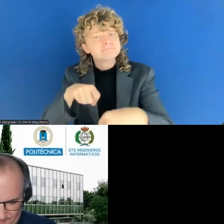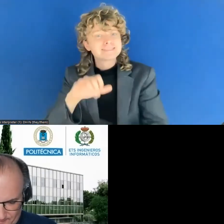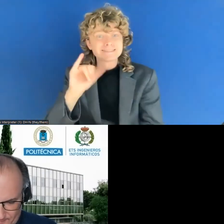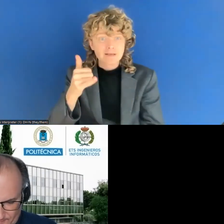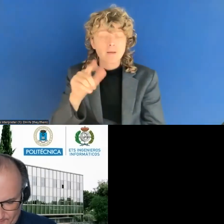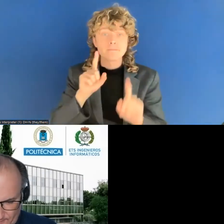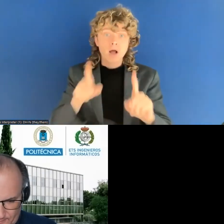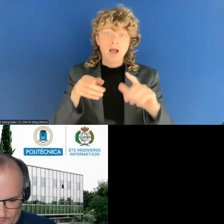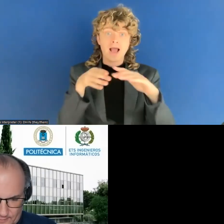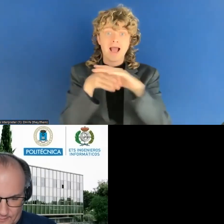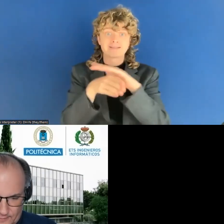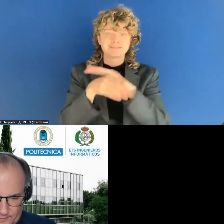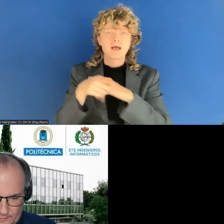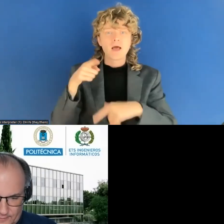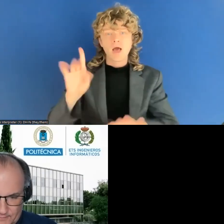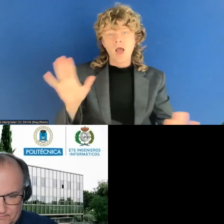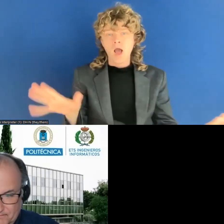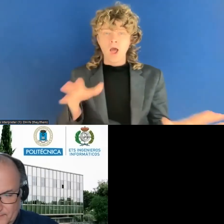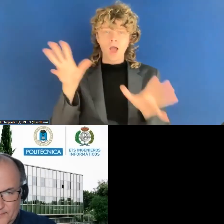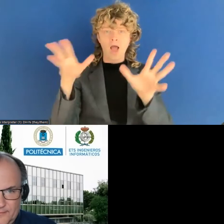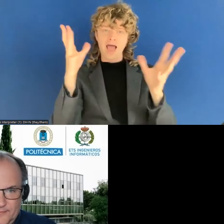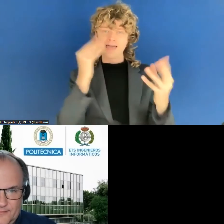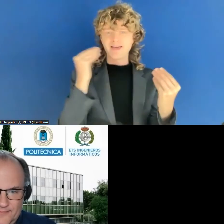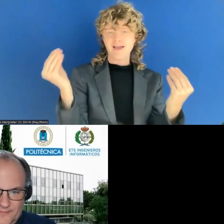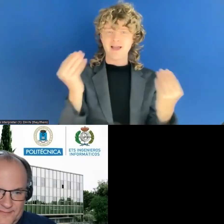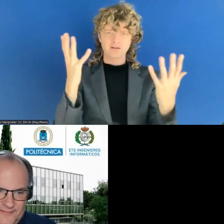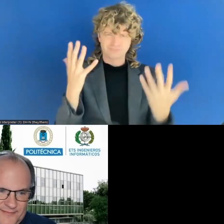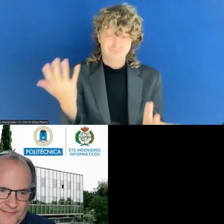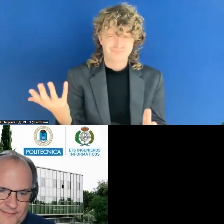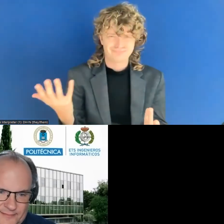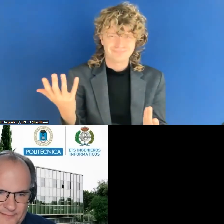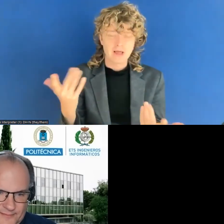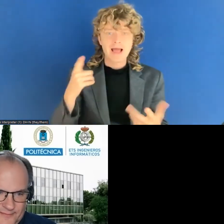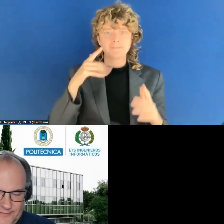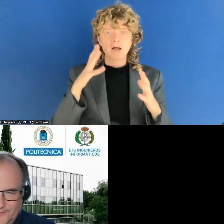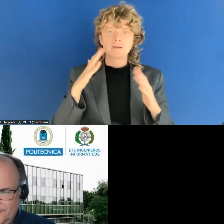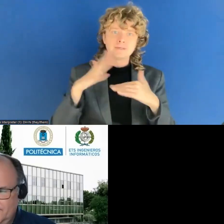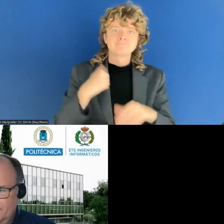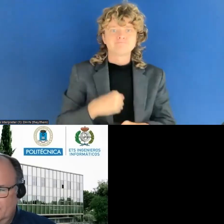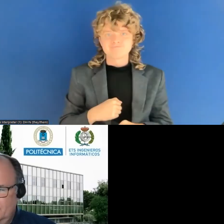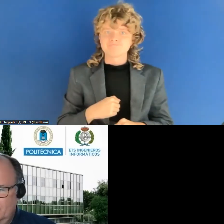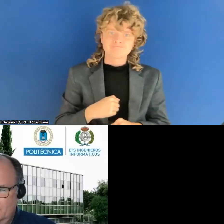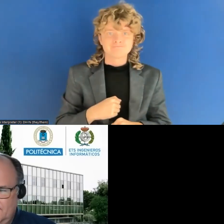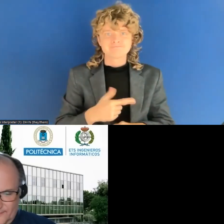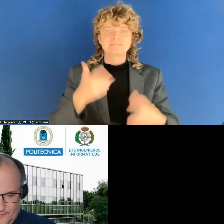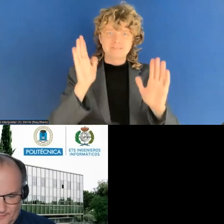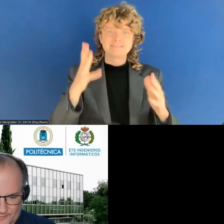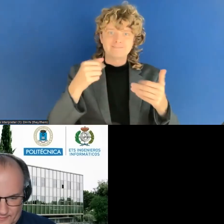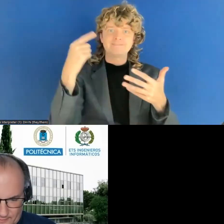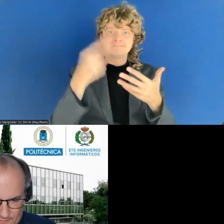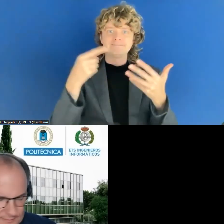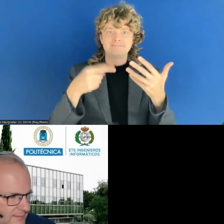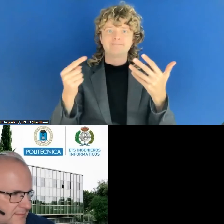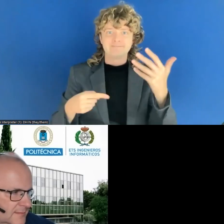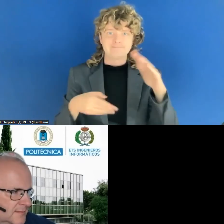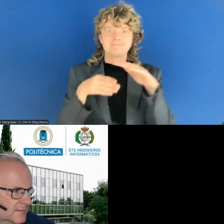is kind of not sexy enough. That I think that is our problem, some ways. So we have another comment here: helping people, especially